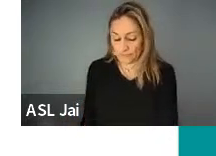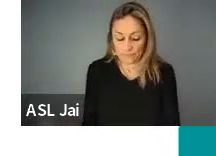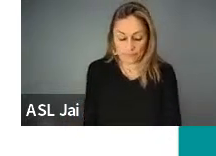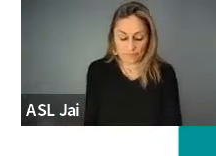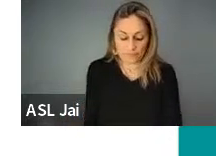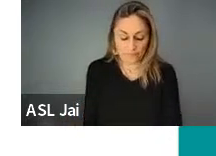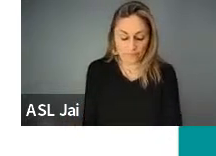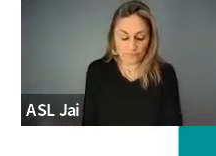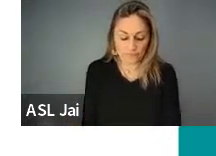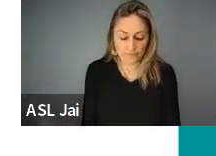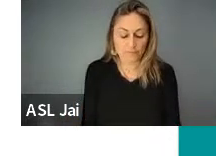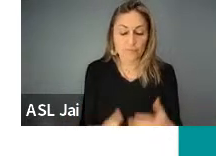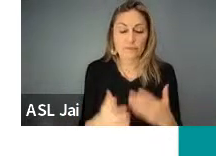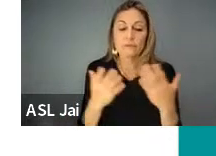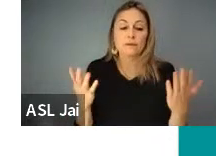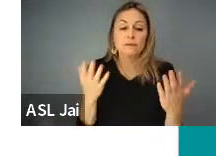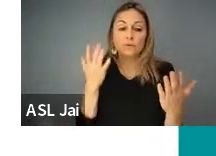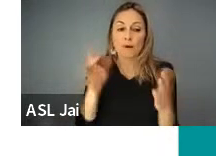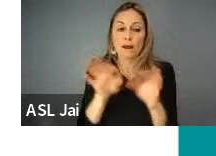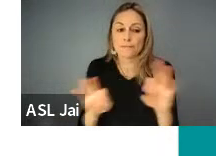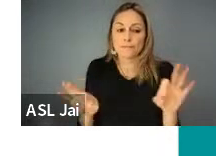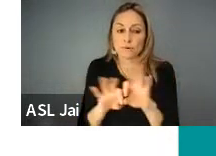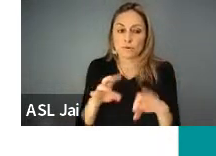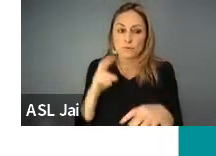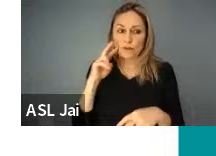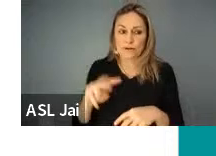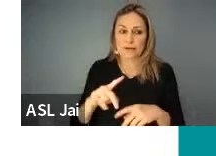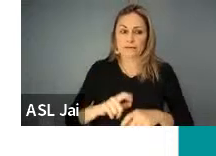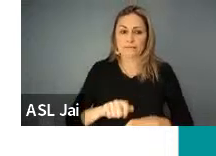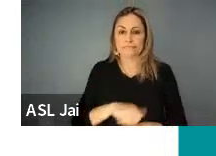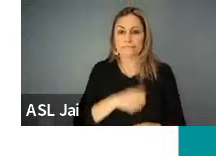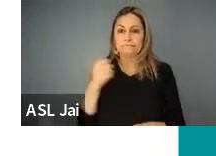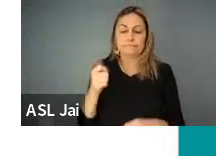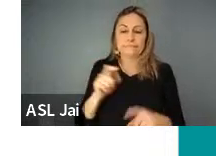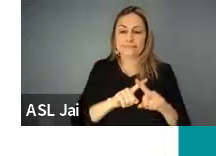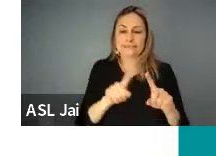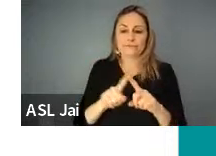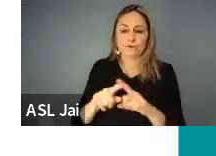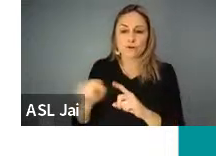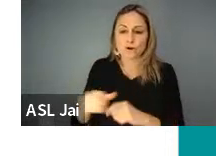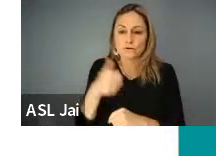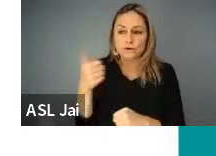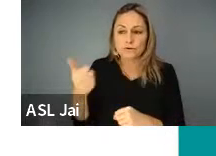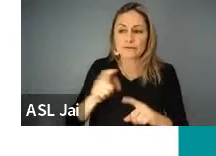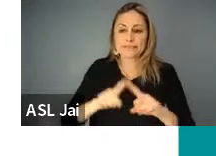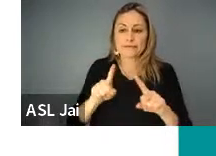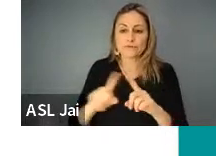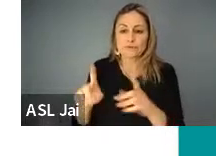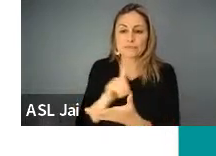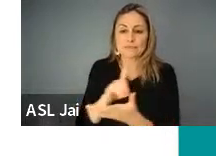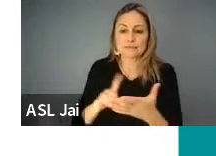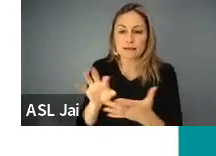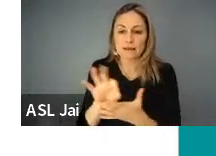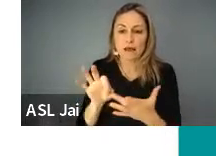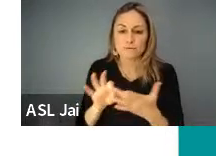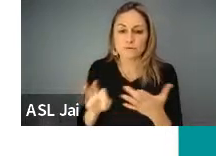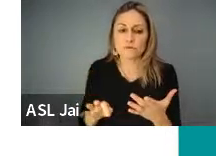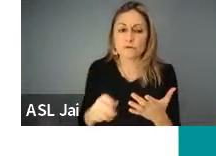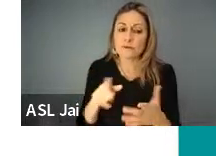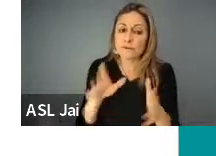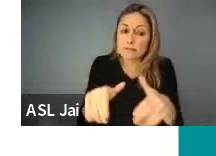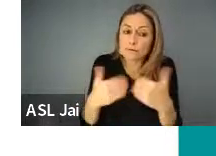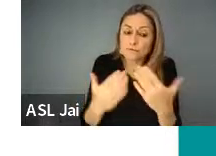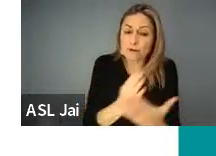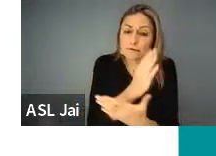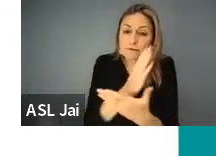So why is it important that we look at different alternatives and design options? They provide a range of solutions